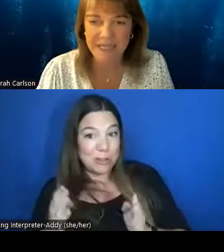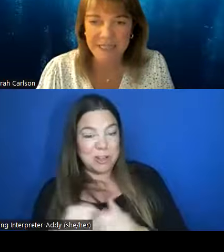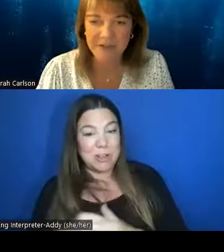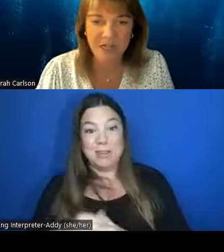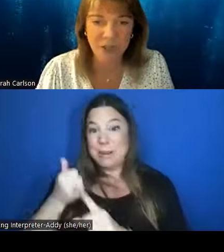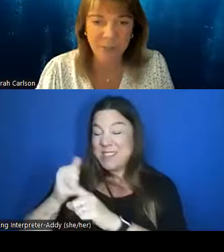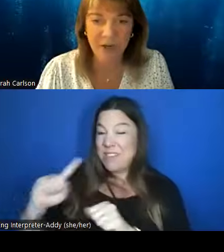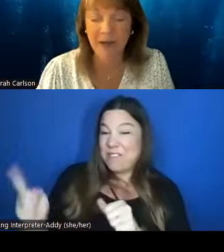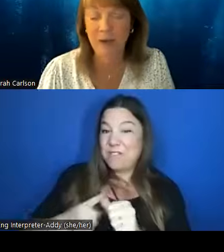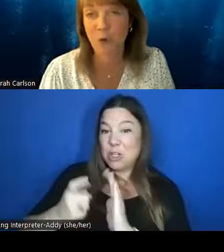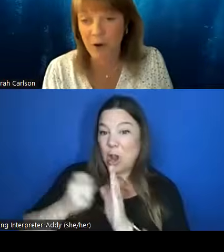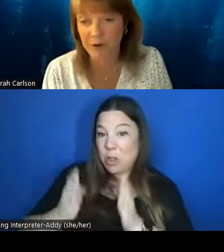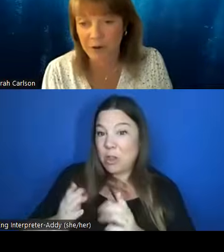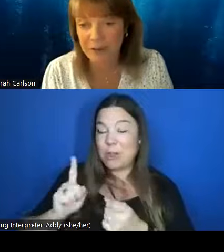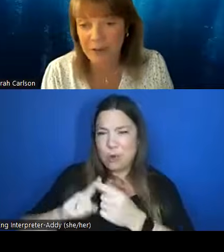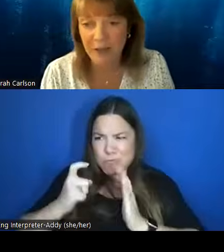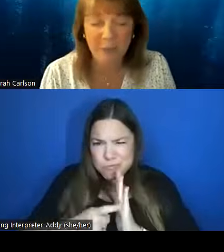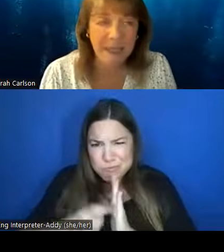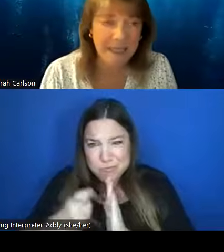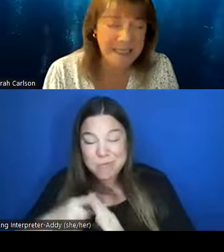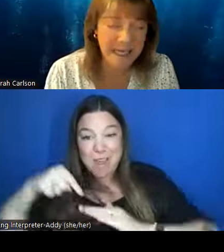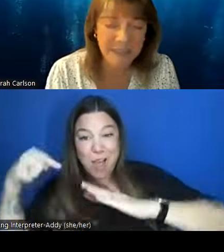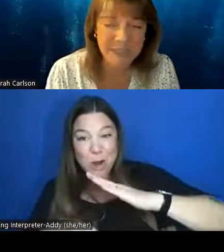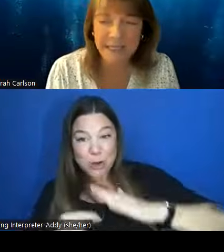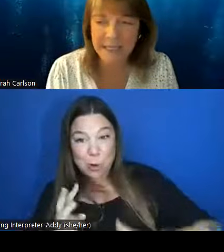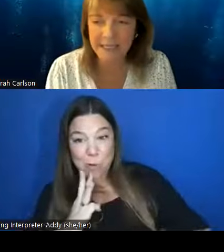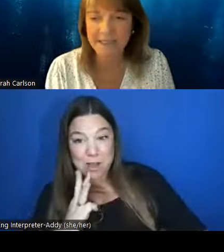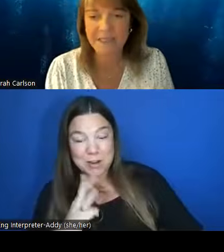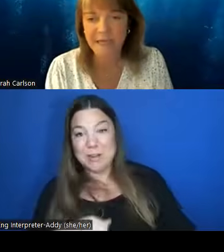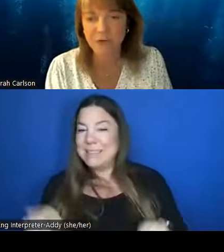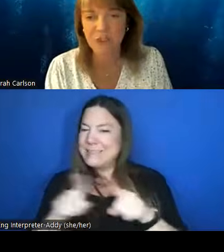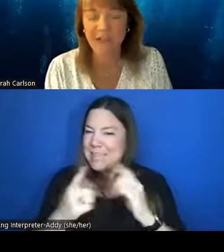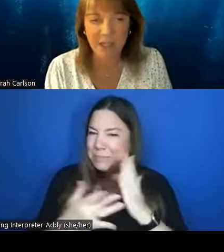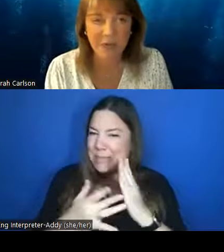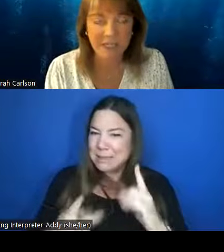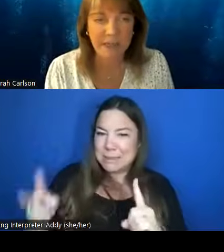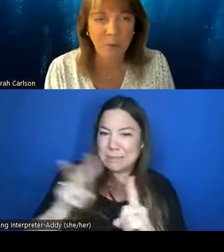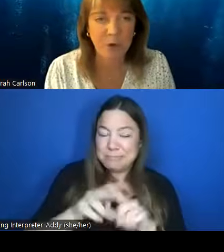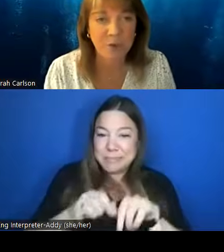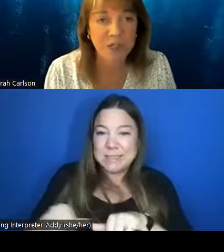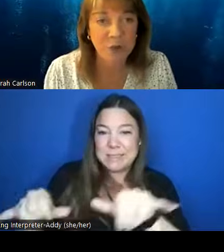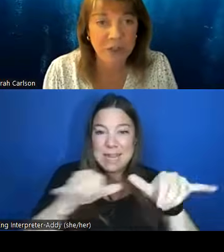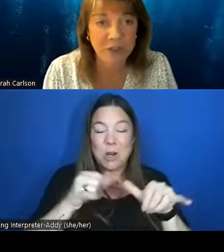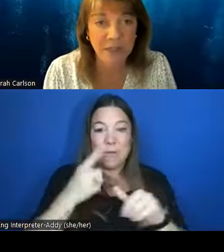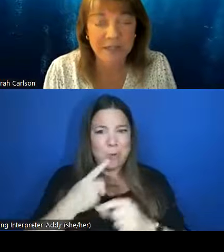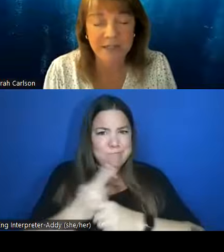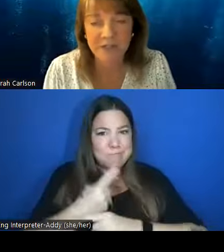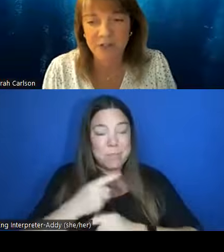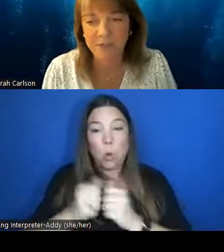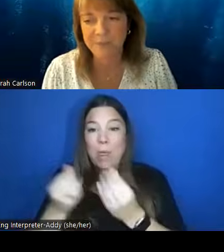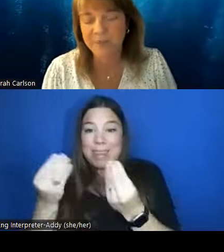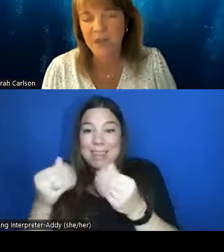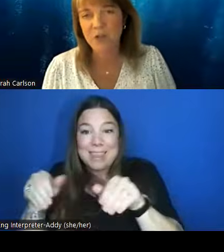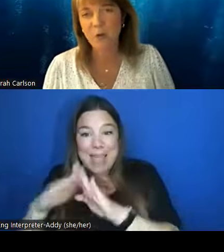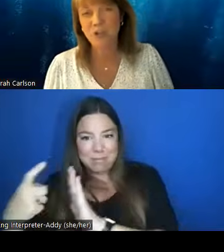to excavate a shipwreck underwater, applying the same techniques and standards of accuracy that were used on terrestrial